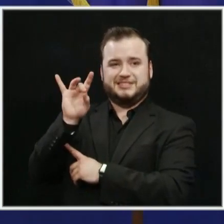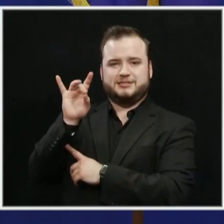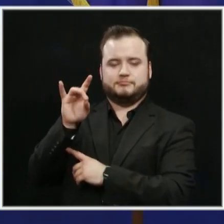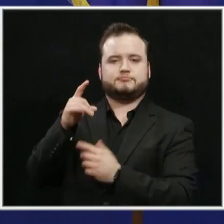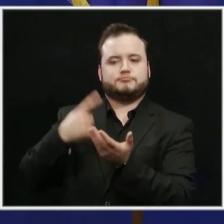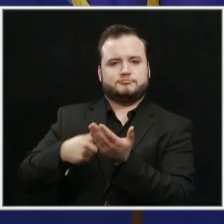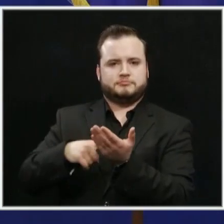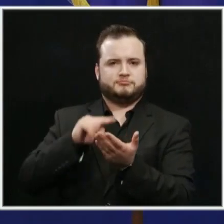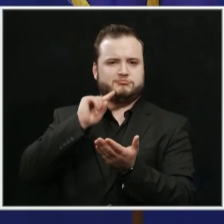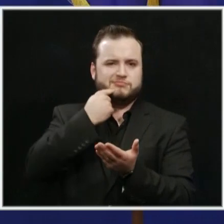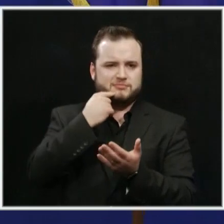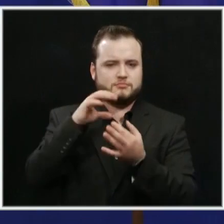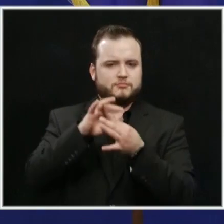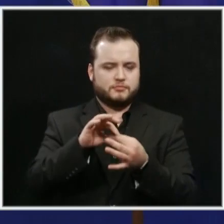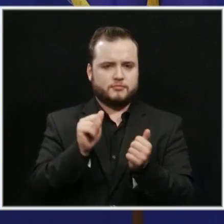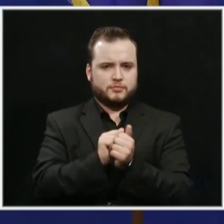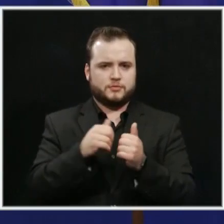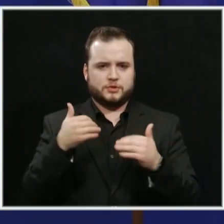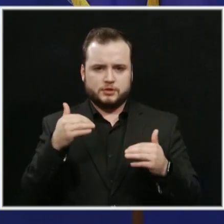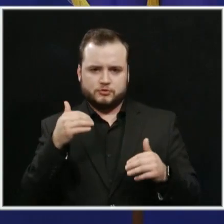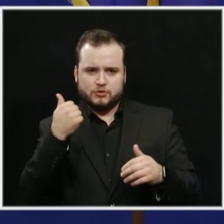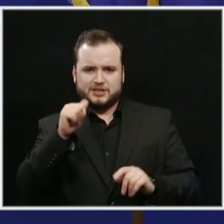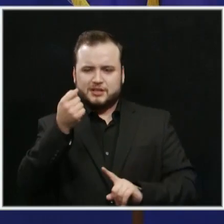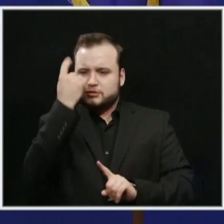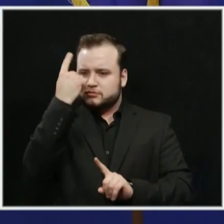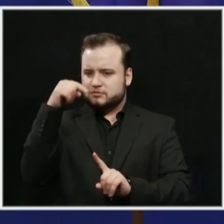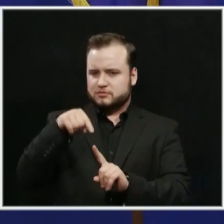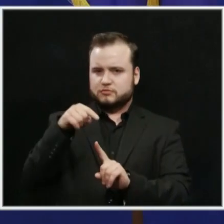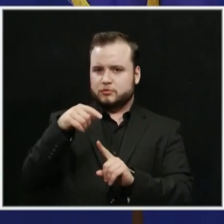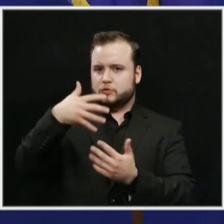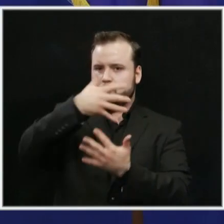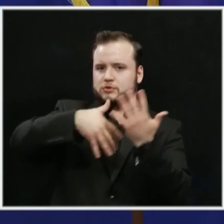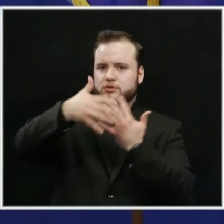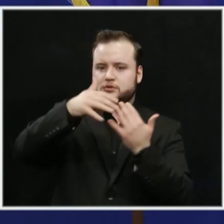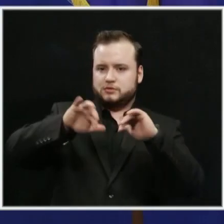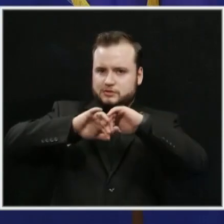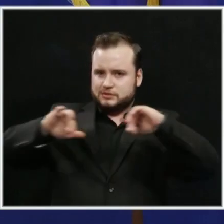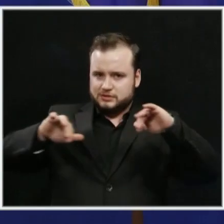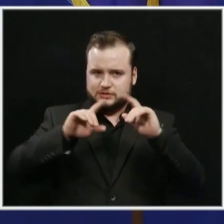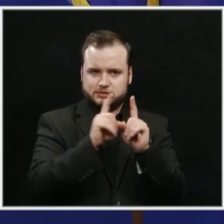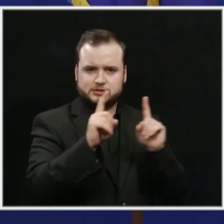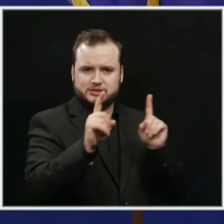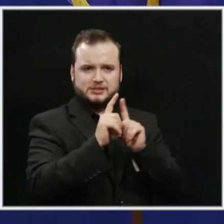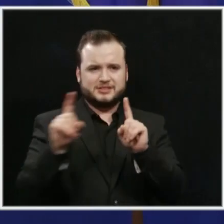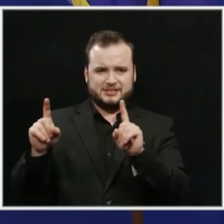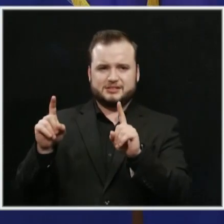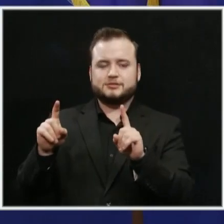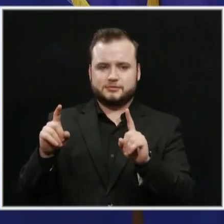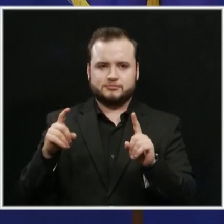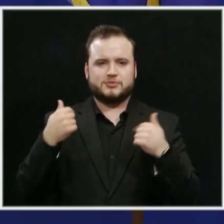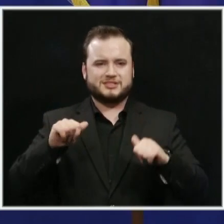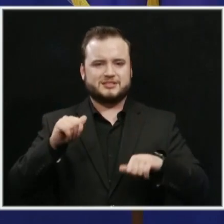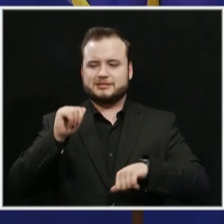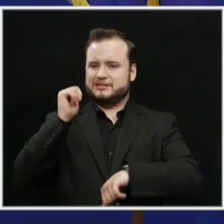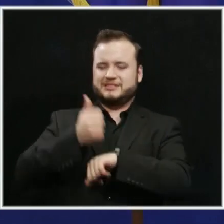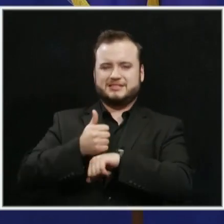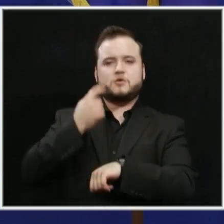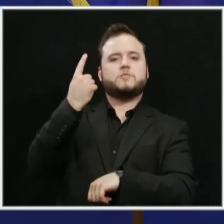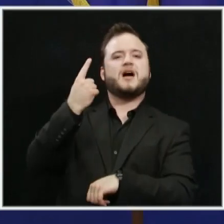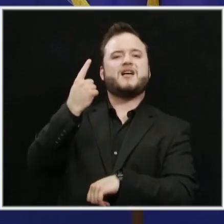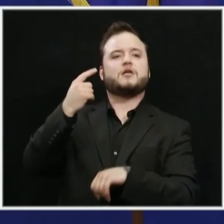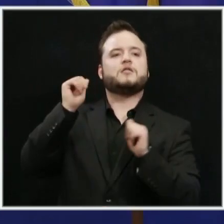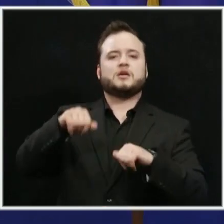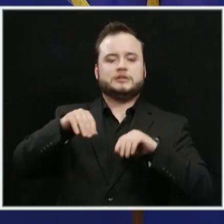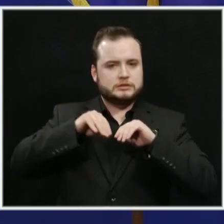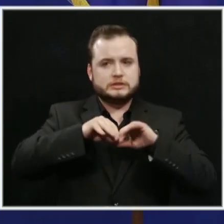to understand the social distancing that we put in place is our number one defense against the spread of this. I've asked you Minnesotans to